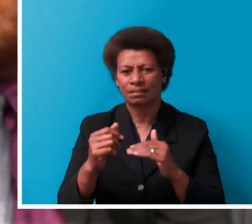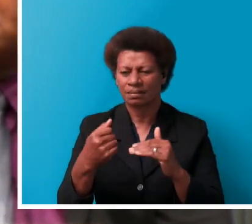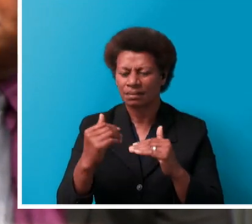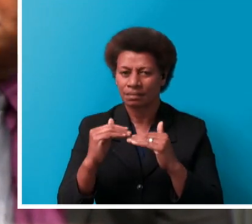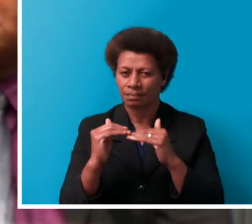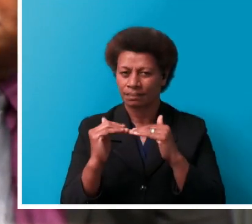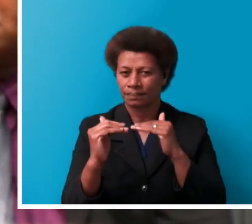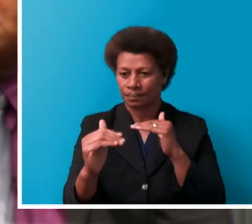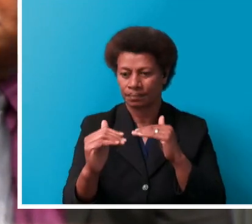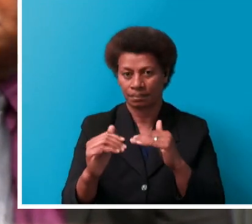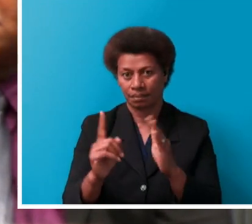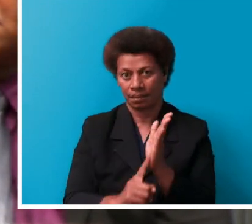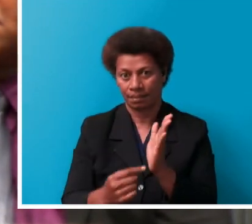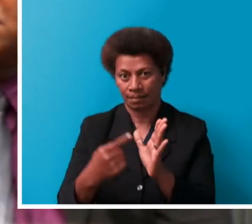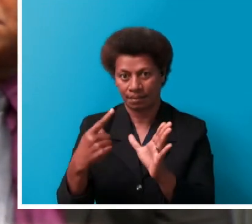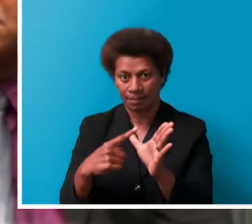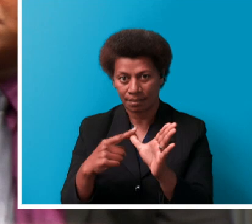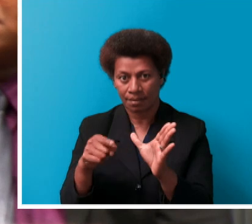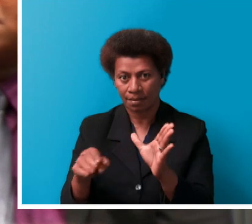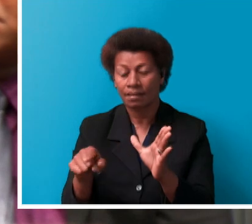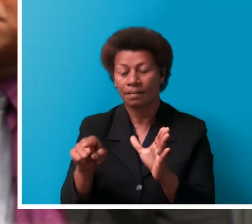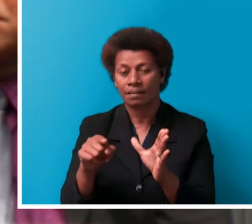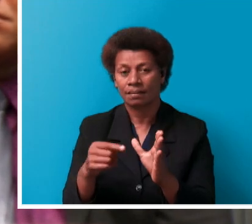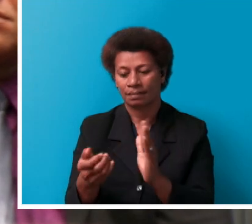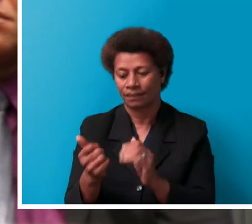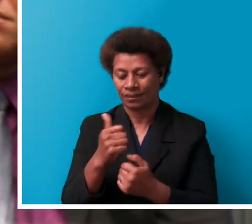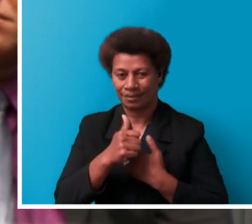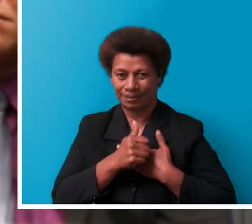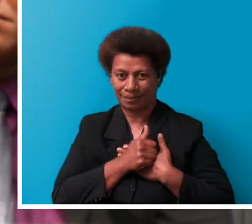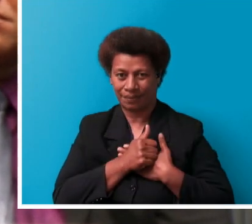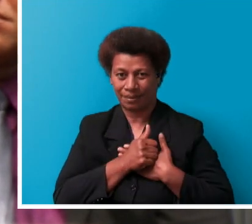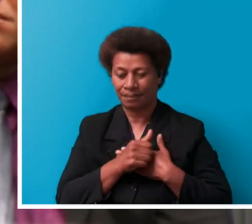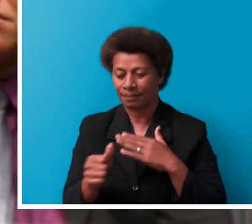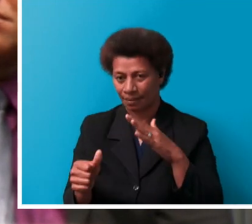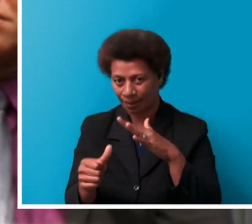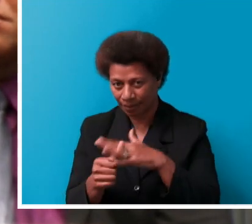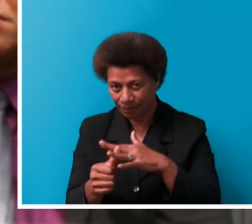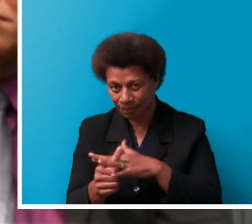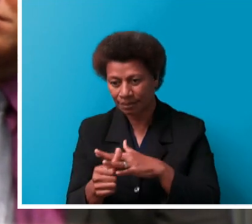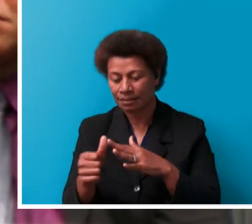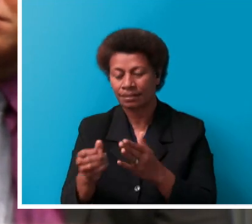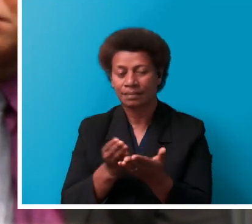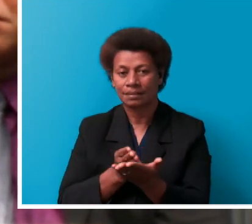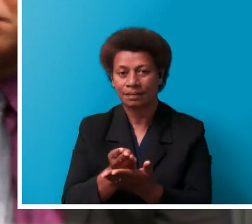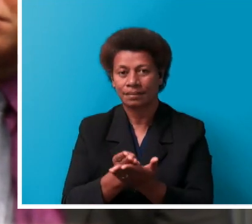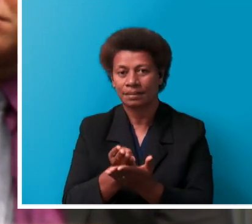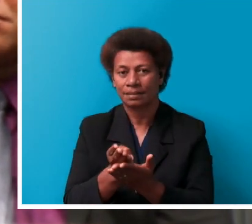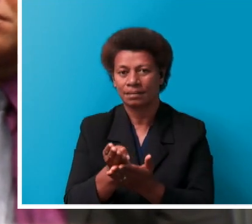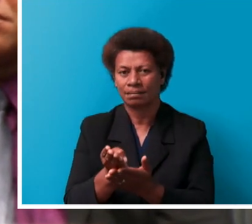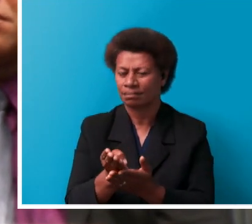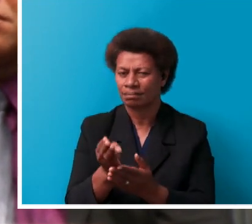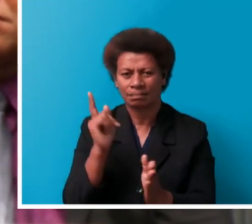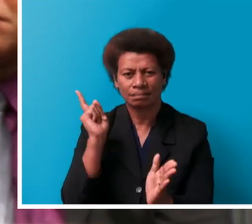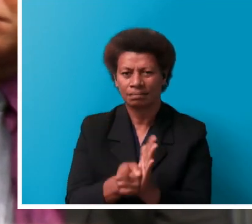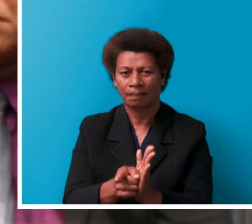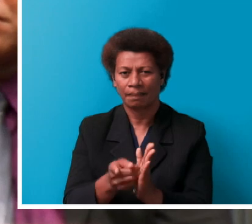technology-driven transport system that enhances safety, accessibility, and service efficiency,